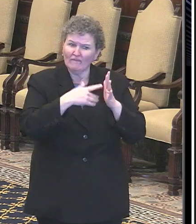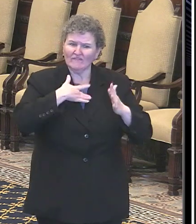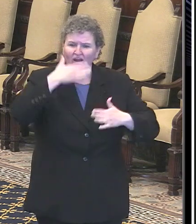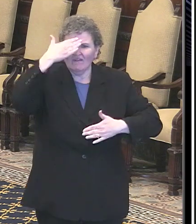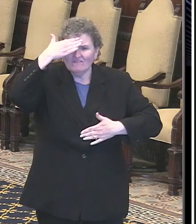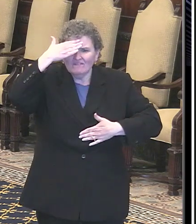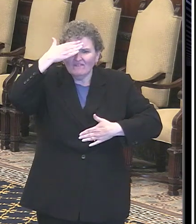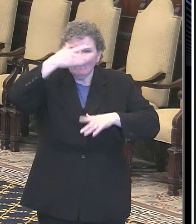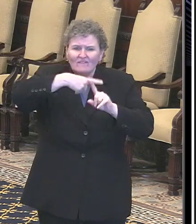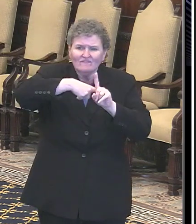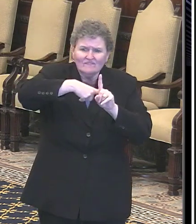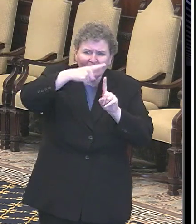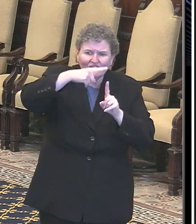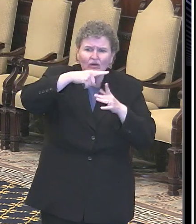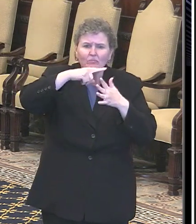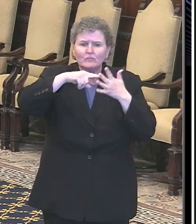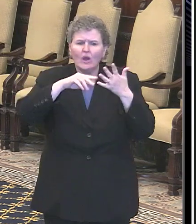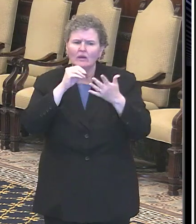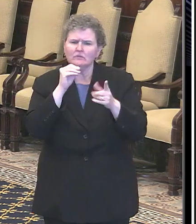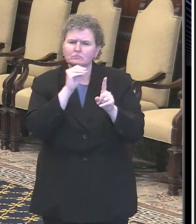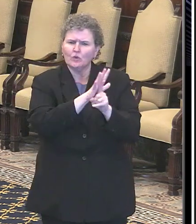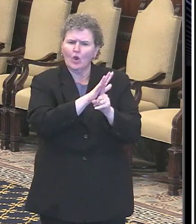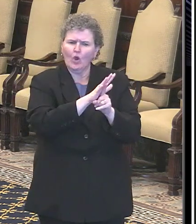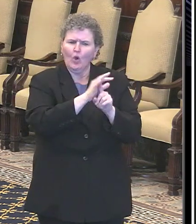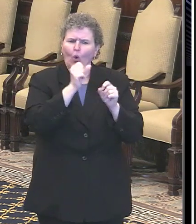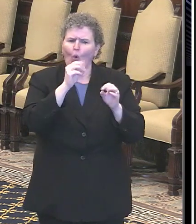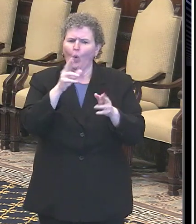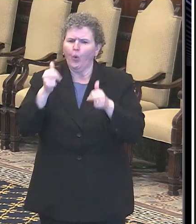might have been exposed to someone who had it?